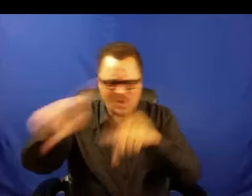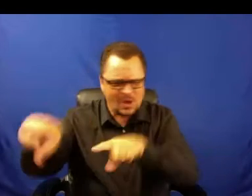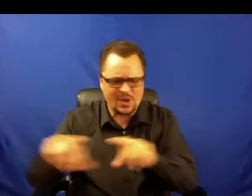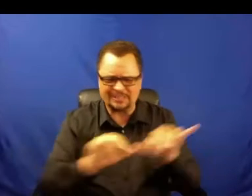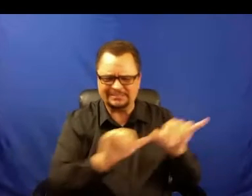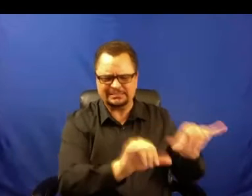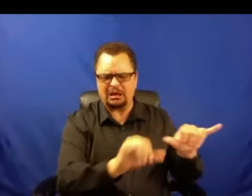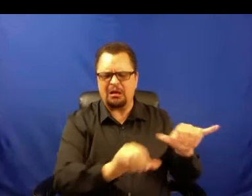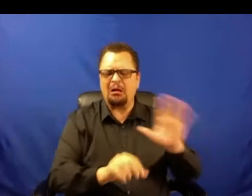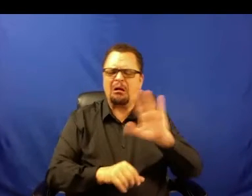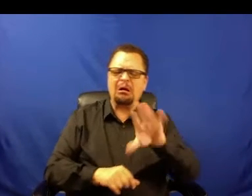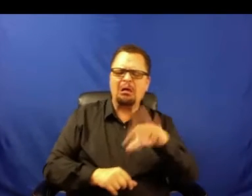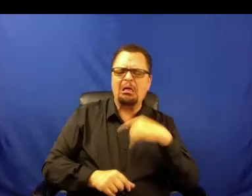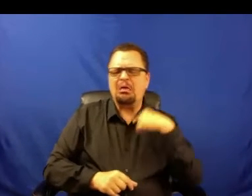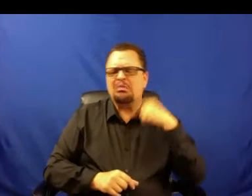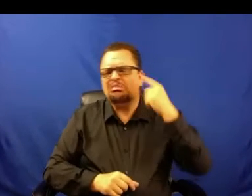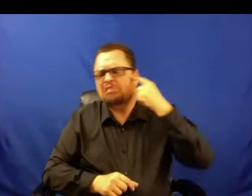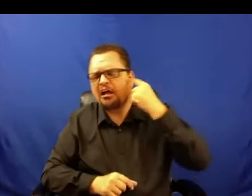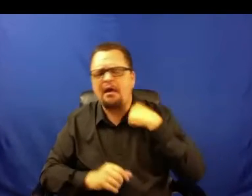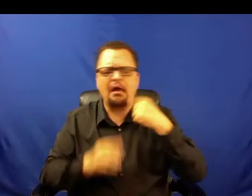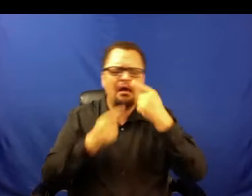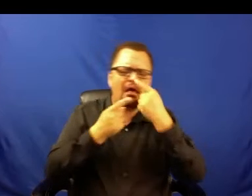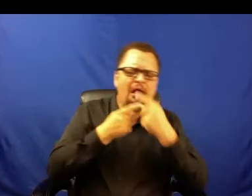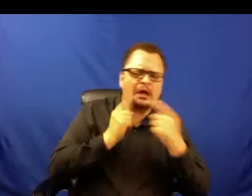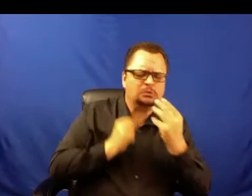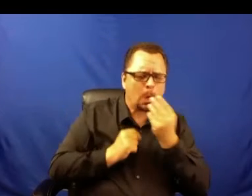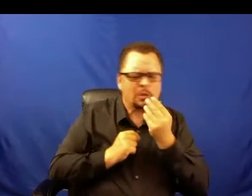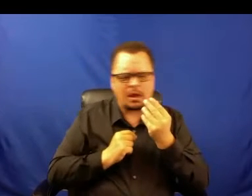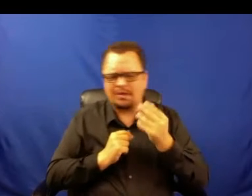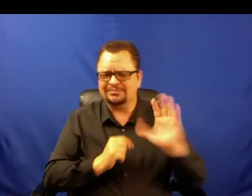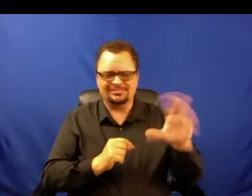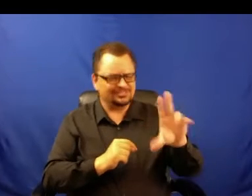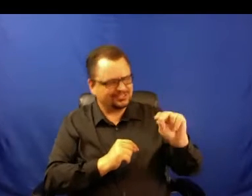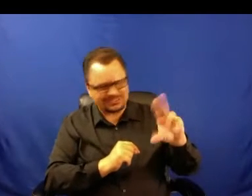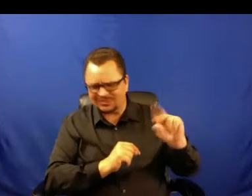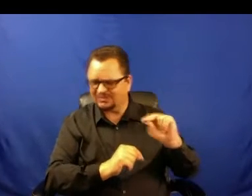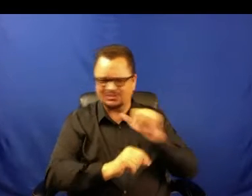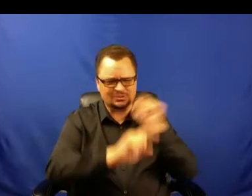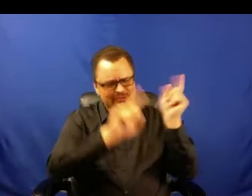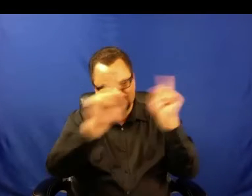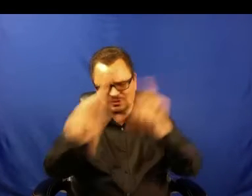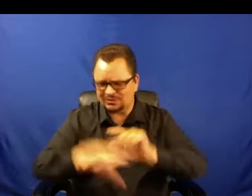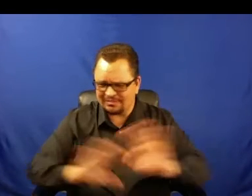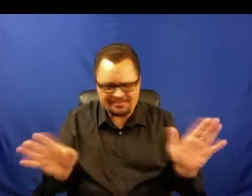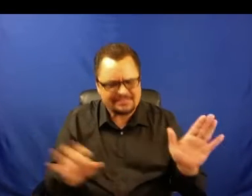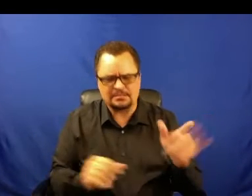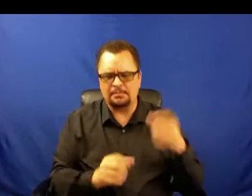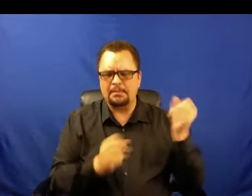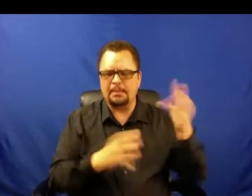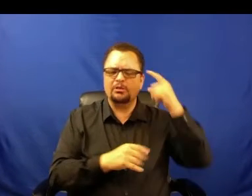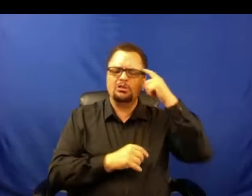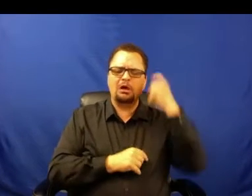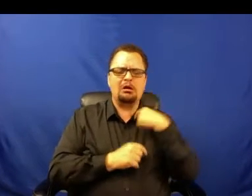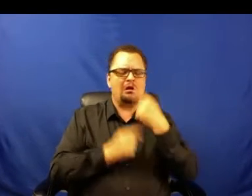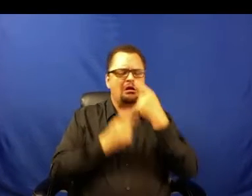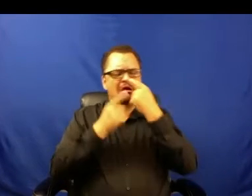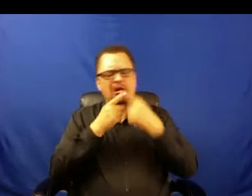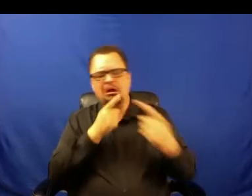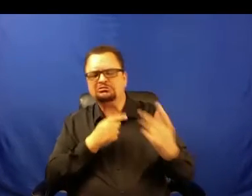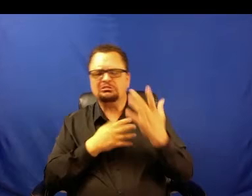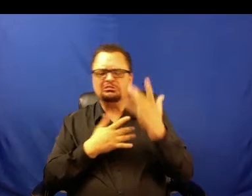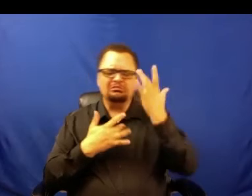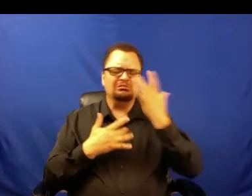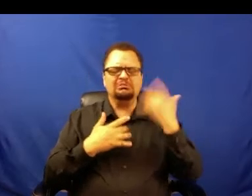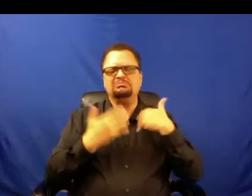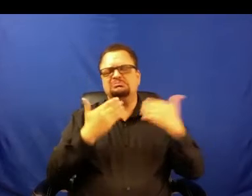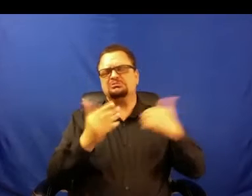misinterpretation of those symptoms. And so people are going and then find out a few days later that they actually have COVID-19 and have been infectious while in the